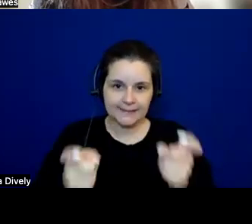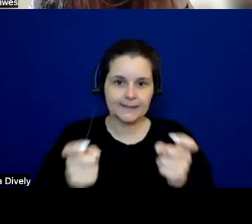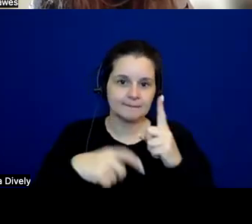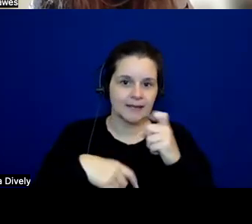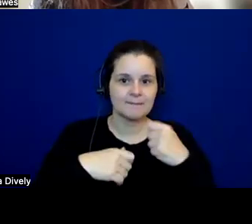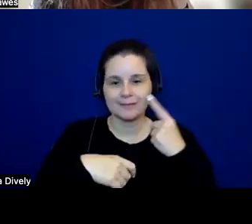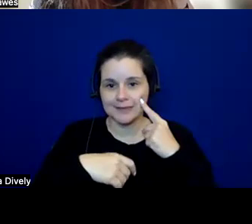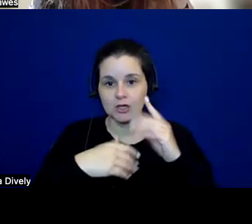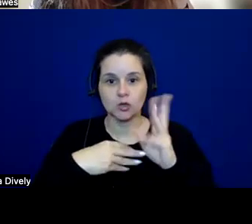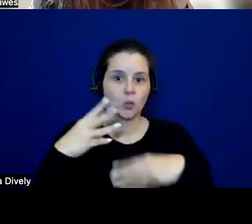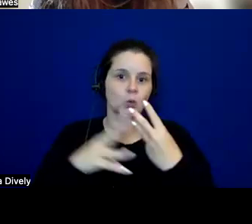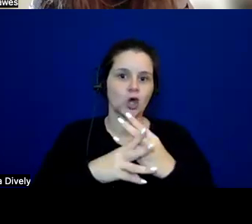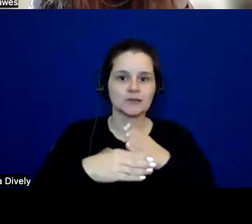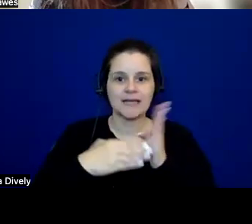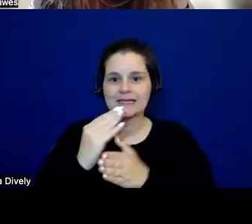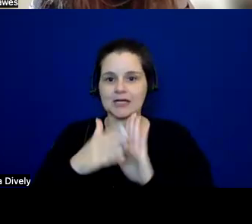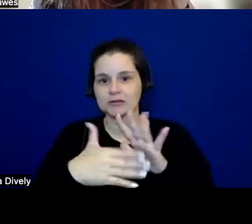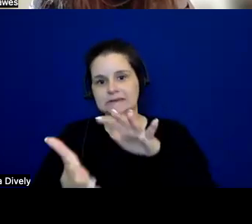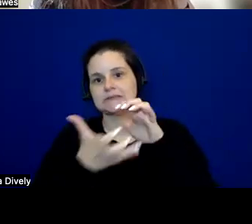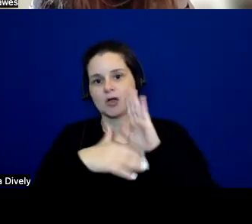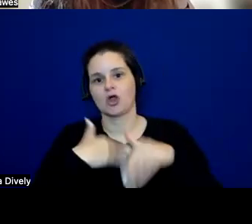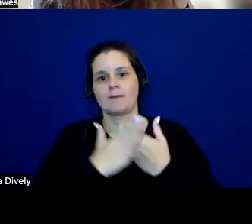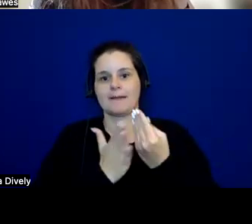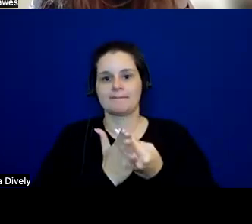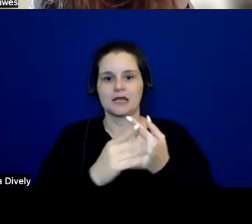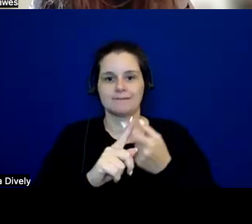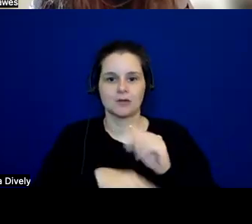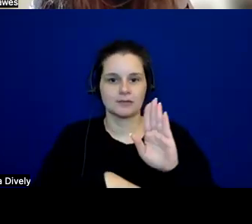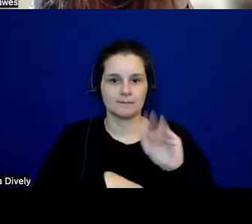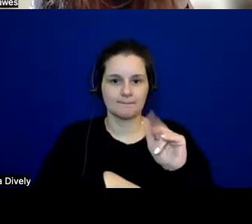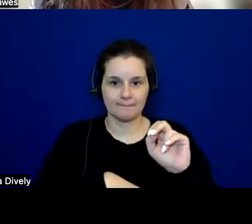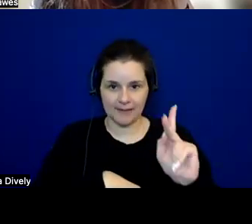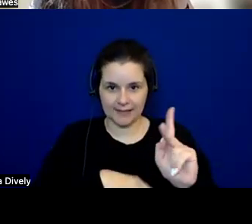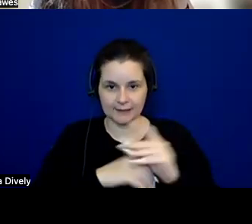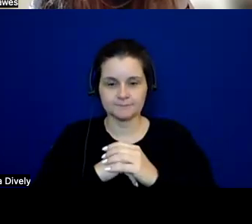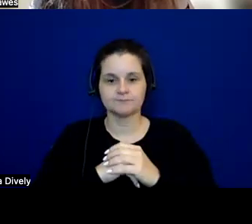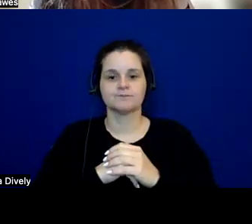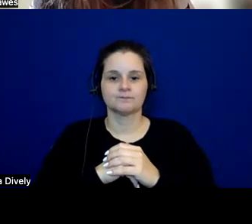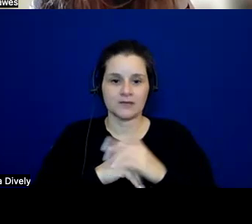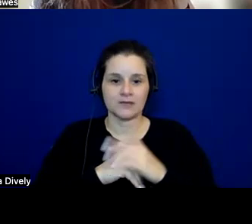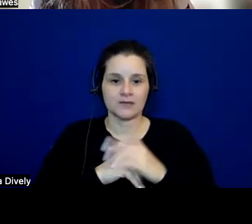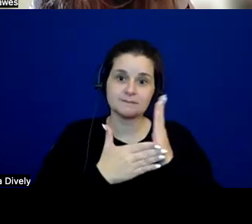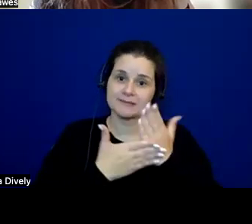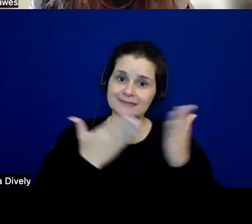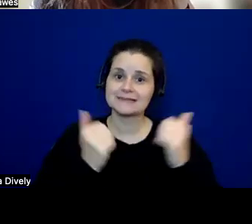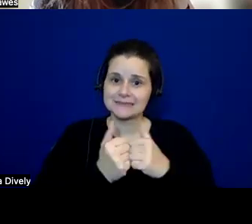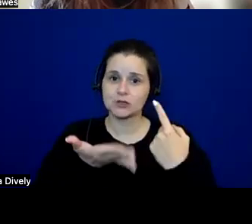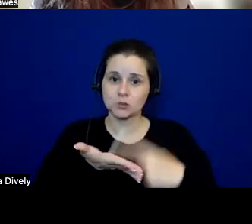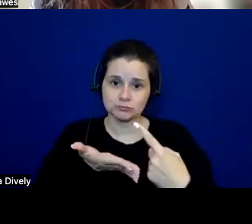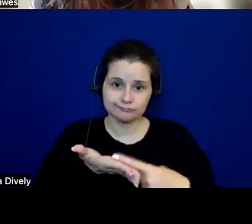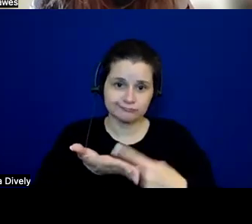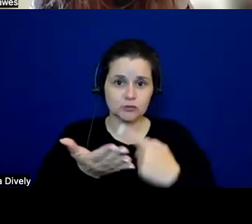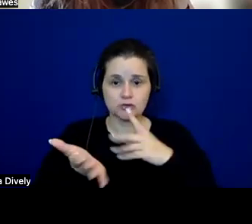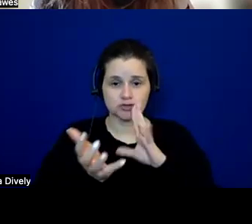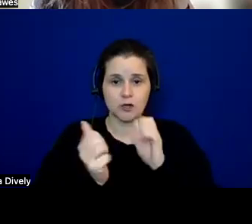might think that, oh, the world's ending, I'm gonna take all my money out of the bank, right? So there is things that I need to go